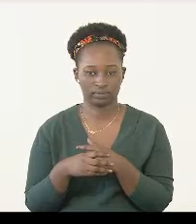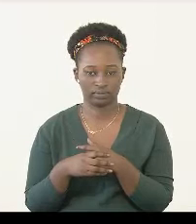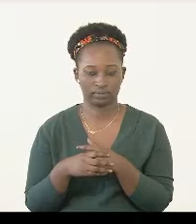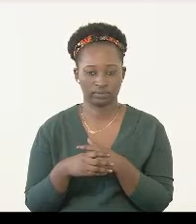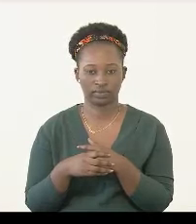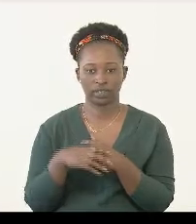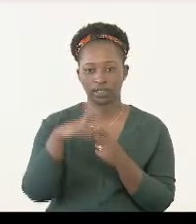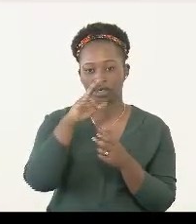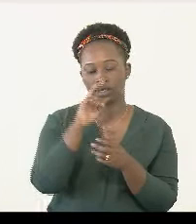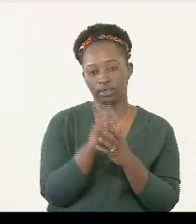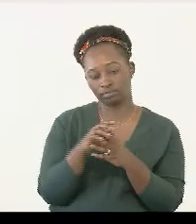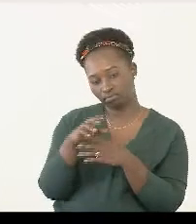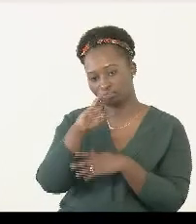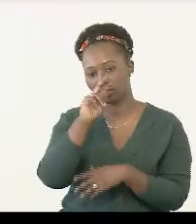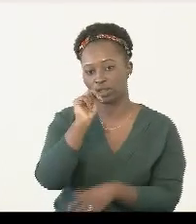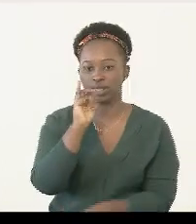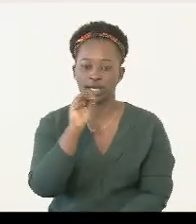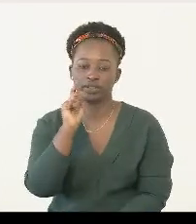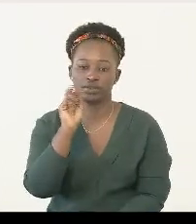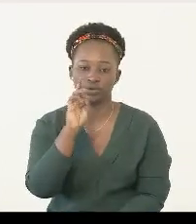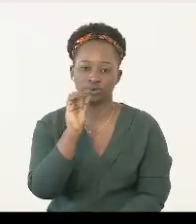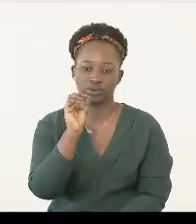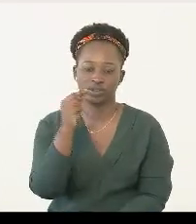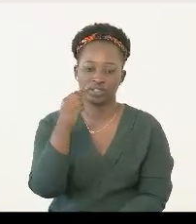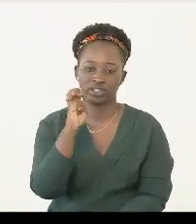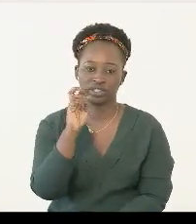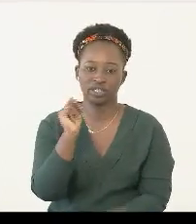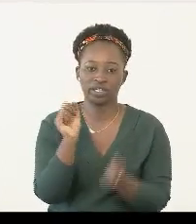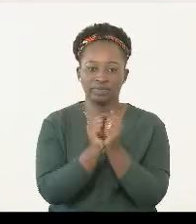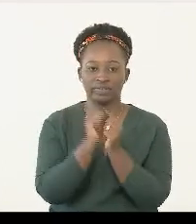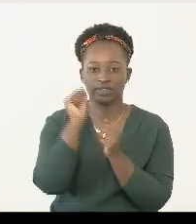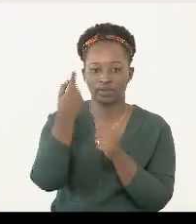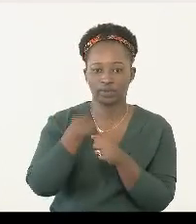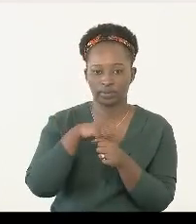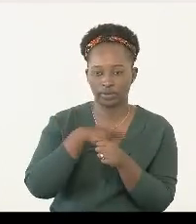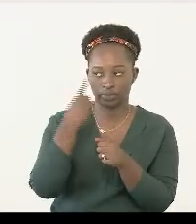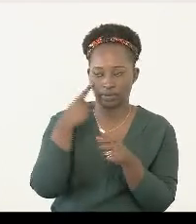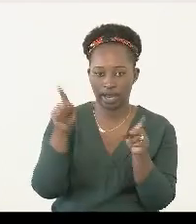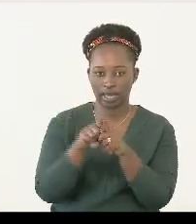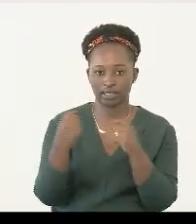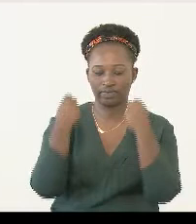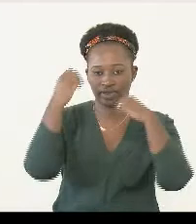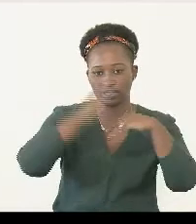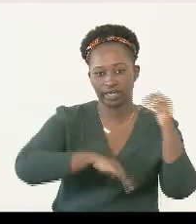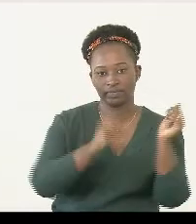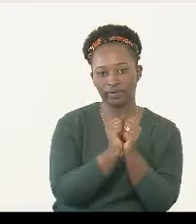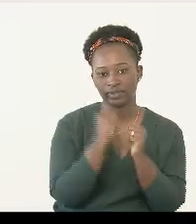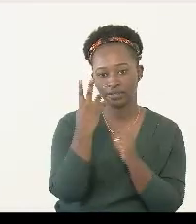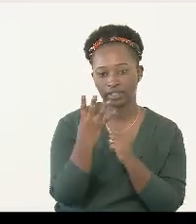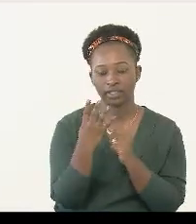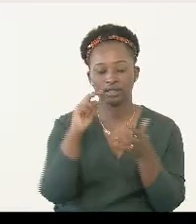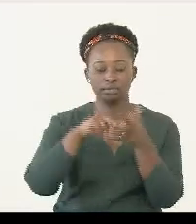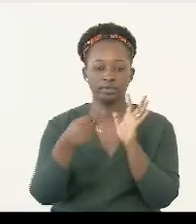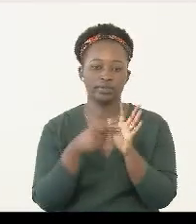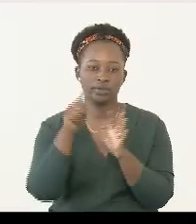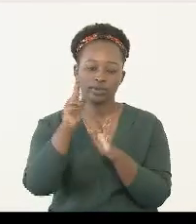Nitrogen 15 within the bases and the nucleotides, in which we are looking at 15 as heavier than 14, meaning that you